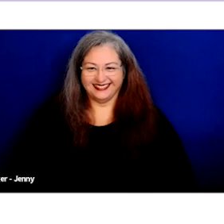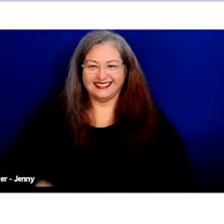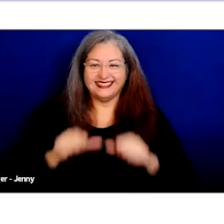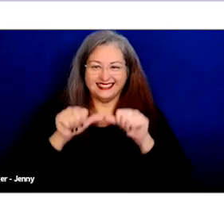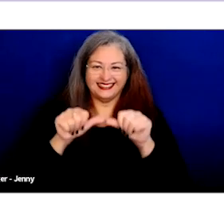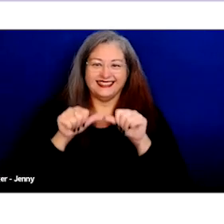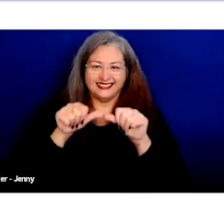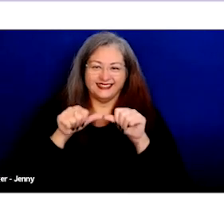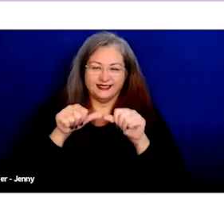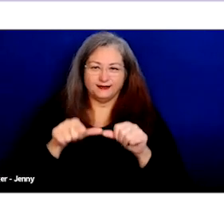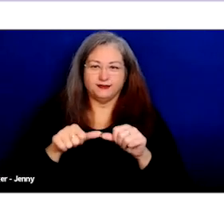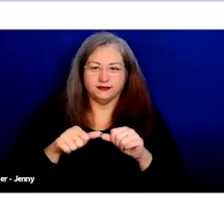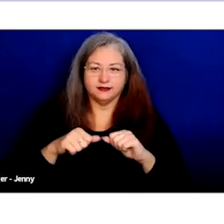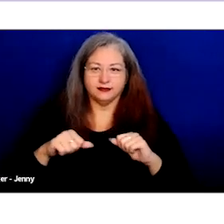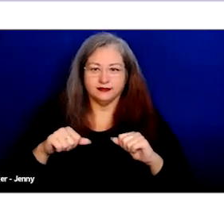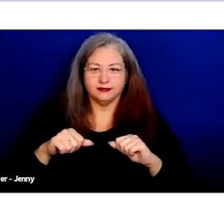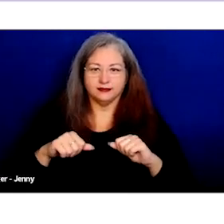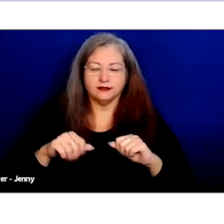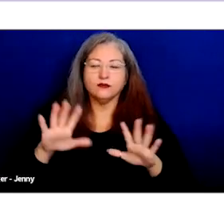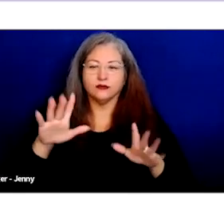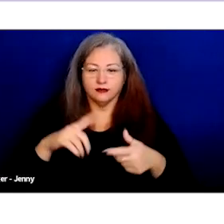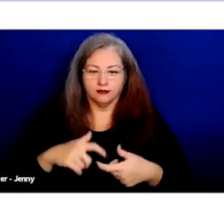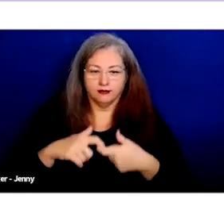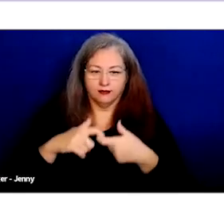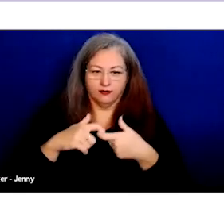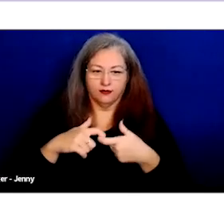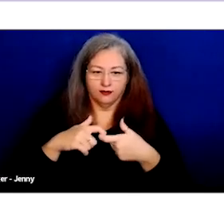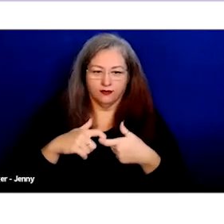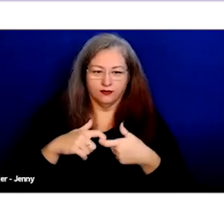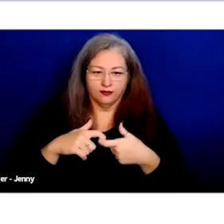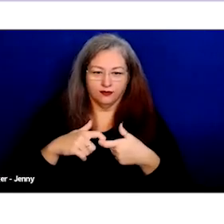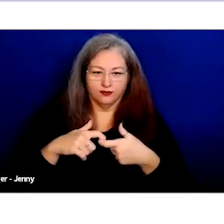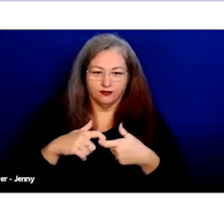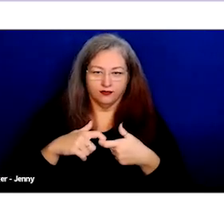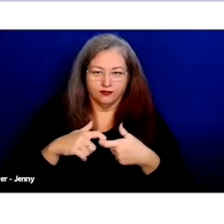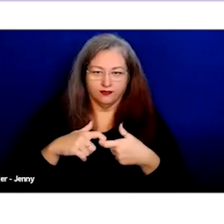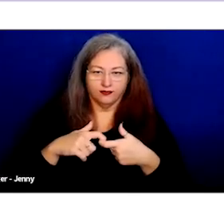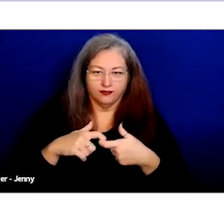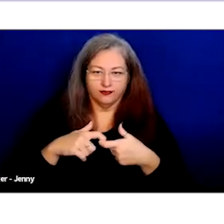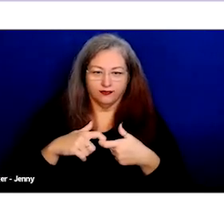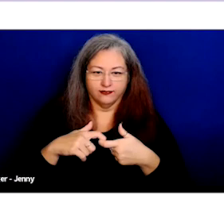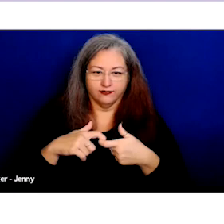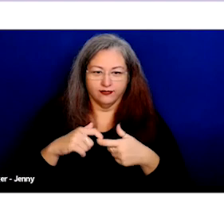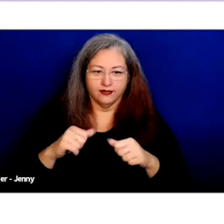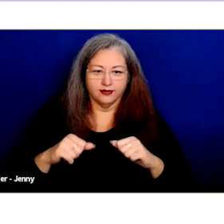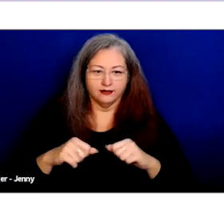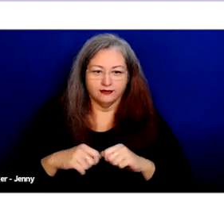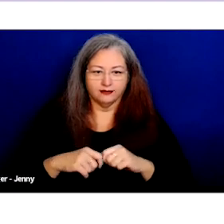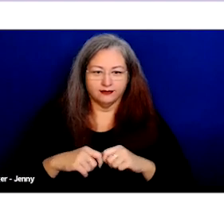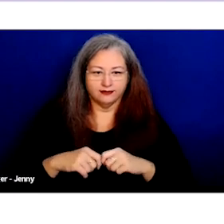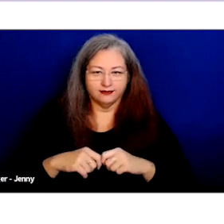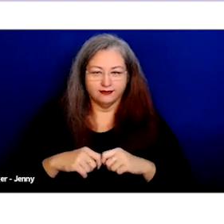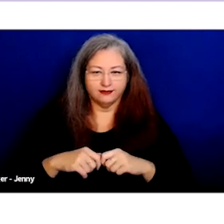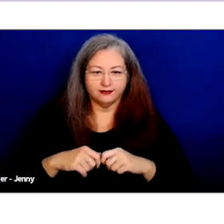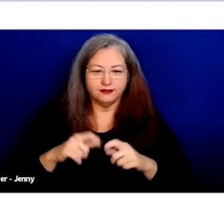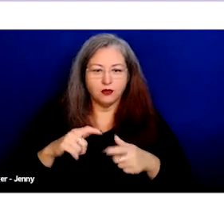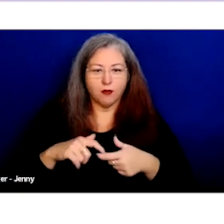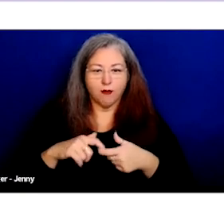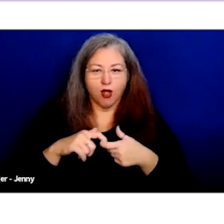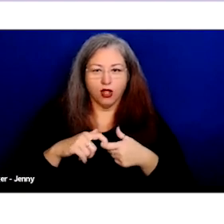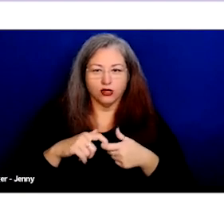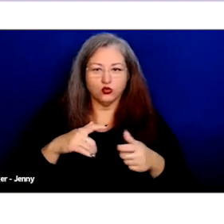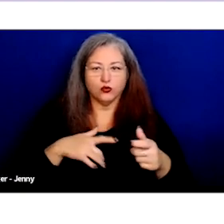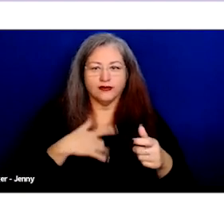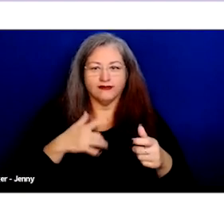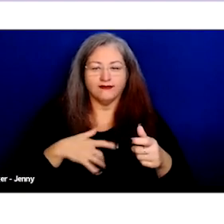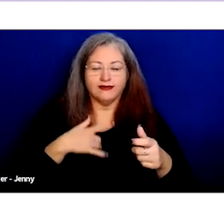going. And pause. Now you can do the dishes. Hey. And just pause for a moment and just feel that